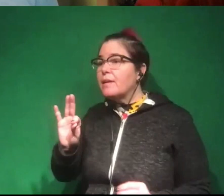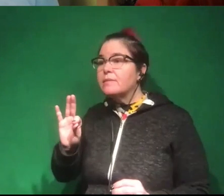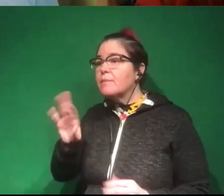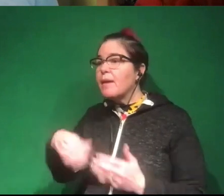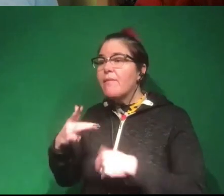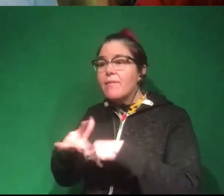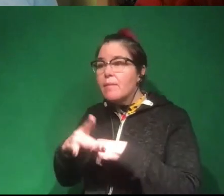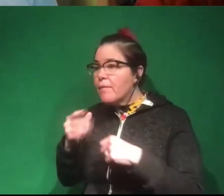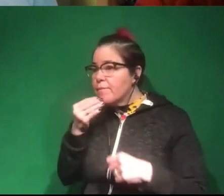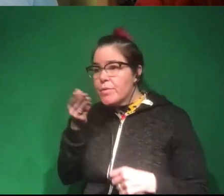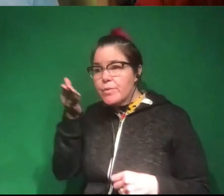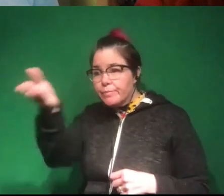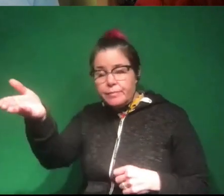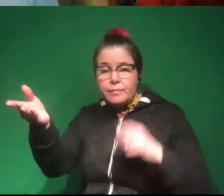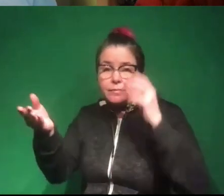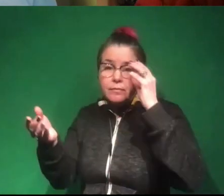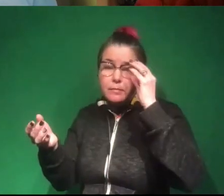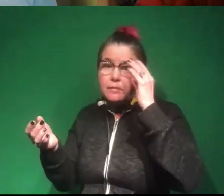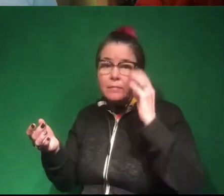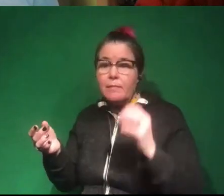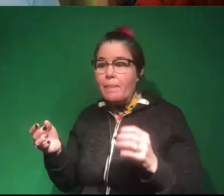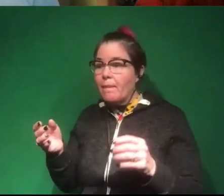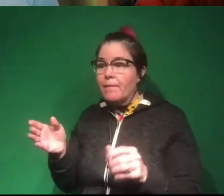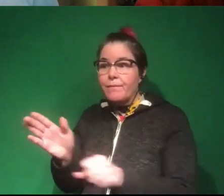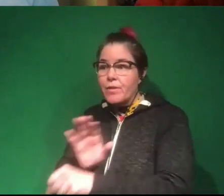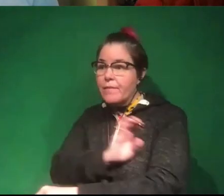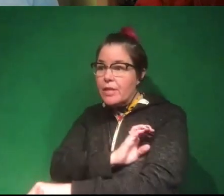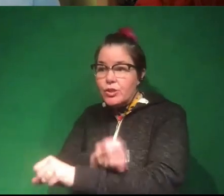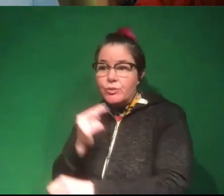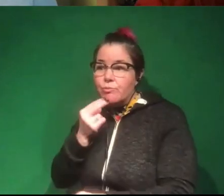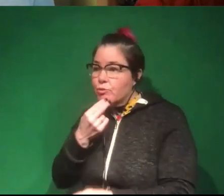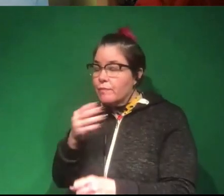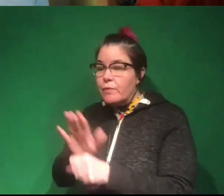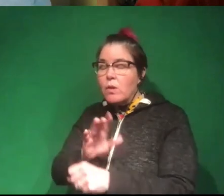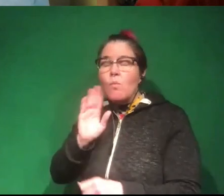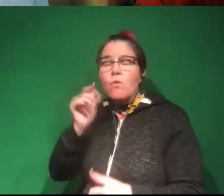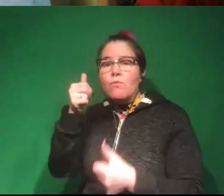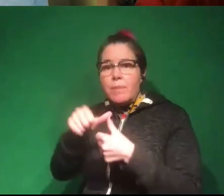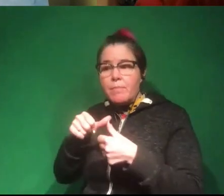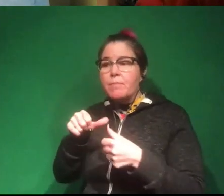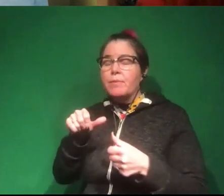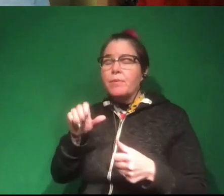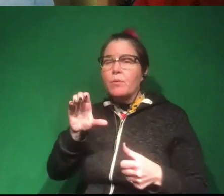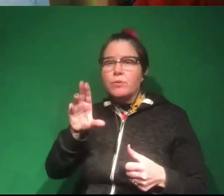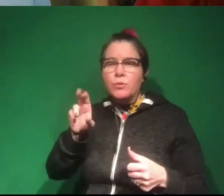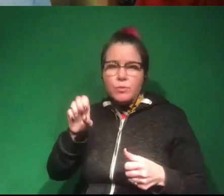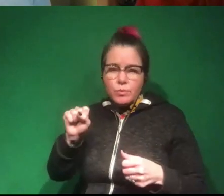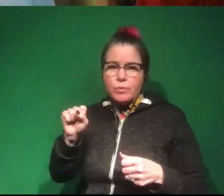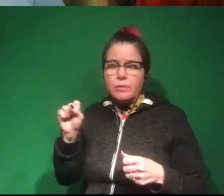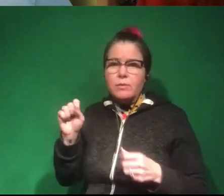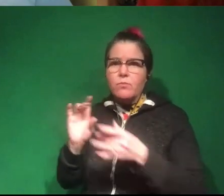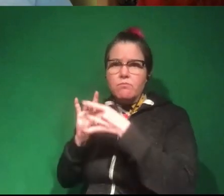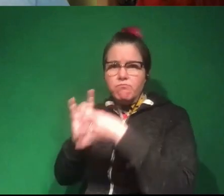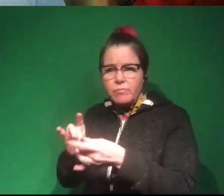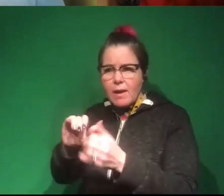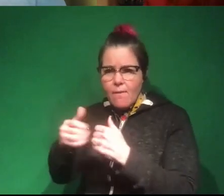food source that is really, packed with energy and nutrition for them, they will remember the cues very easily that are associated with